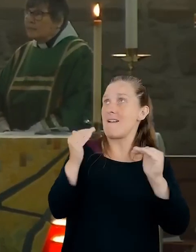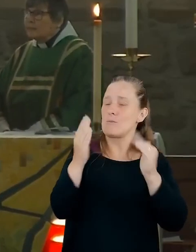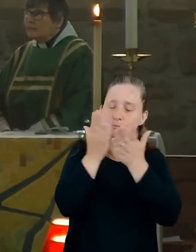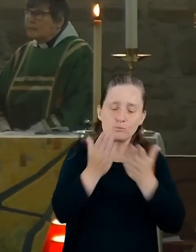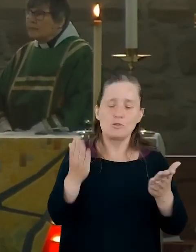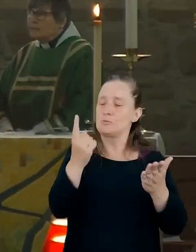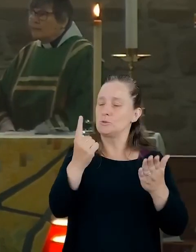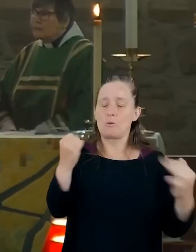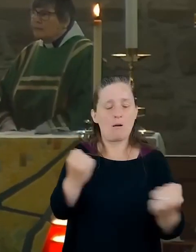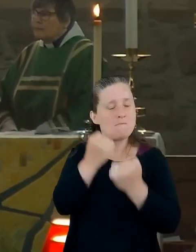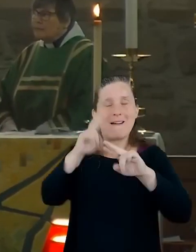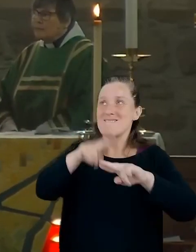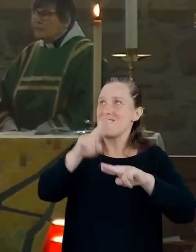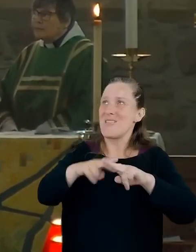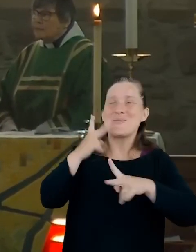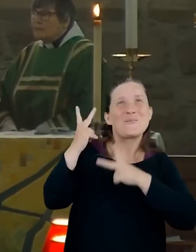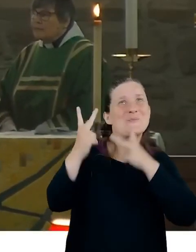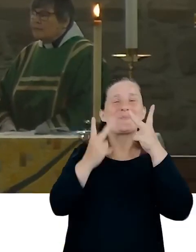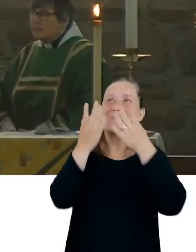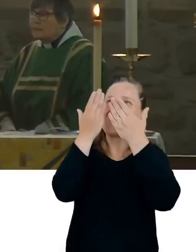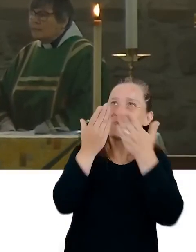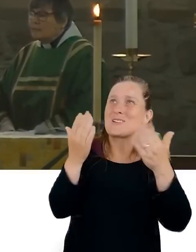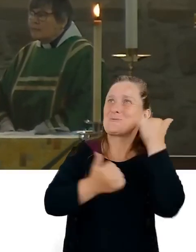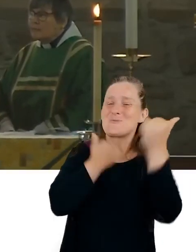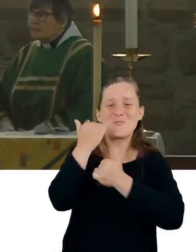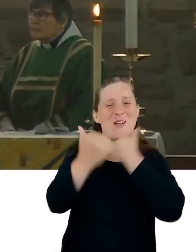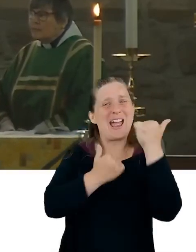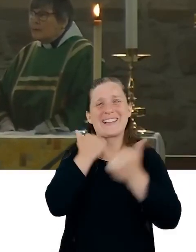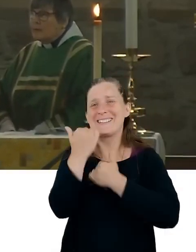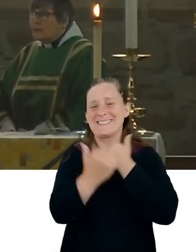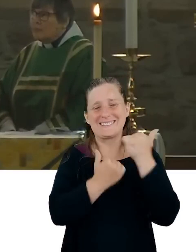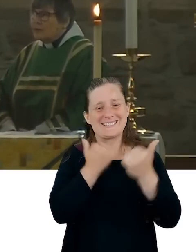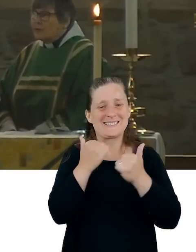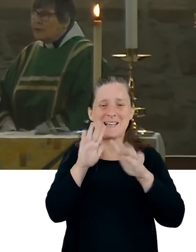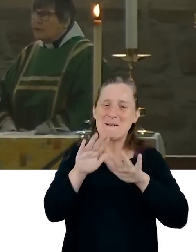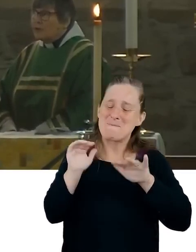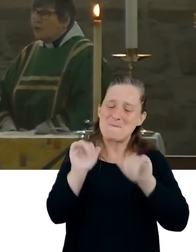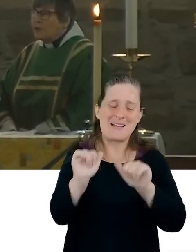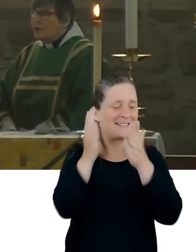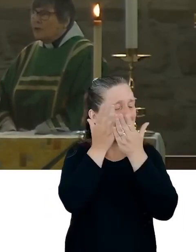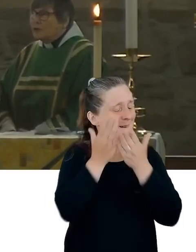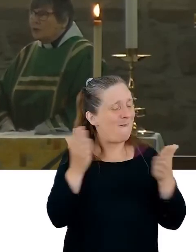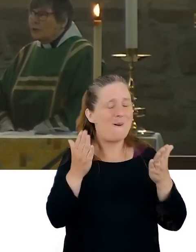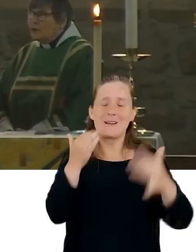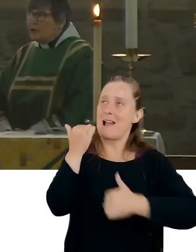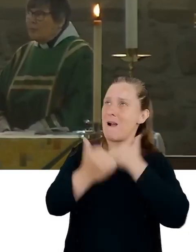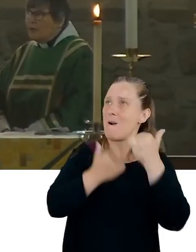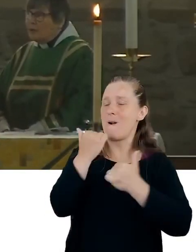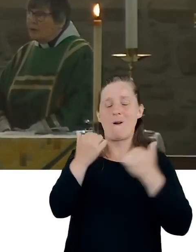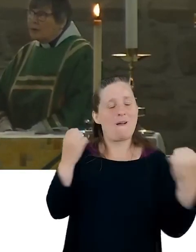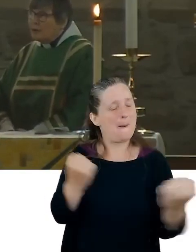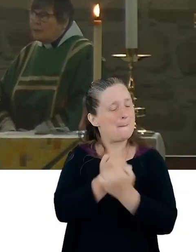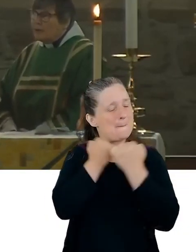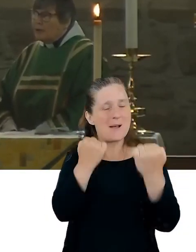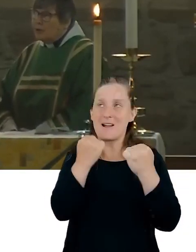Father Almighty, in songs of everlasting praise. Blessing and honor and glory and